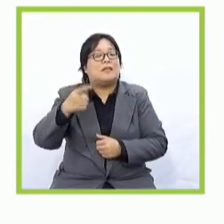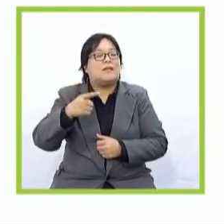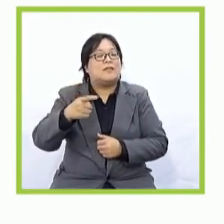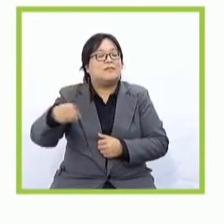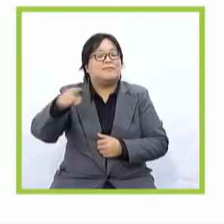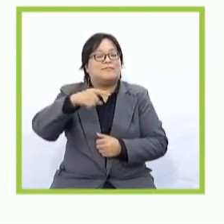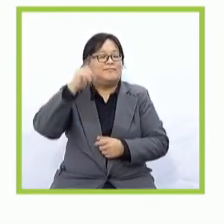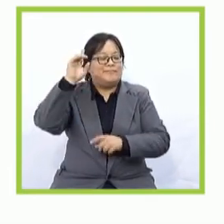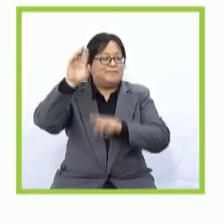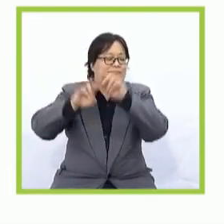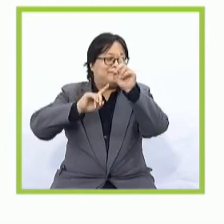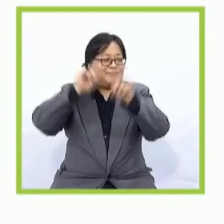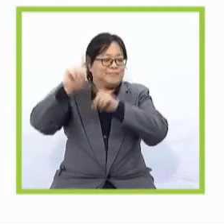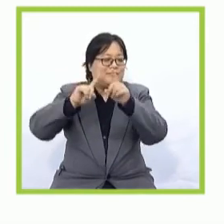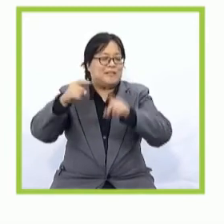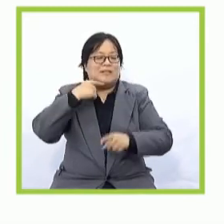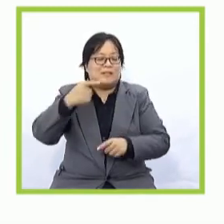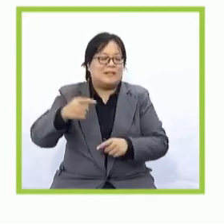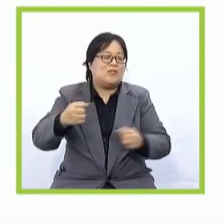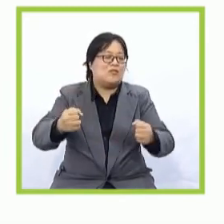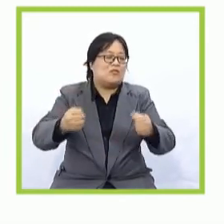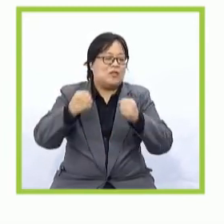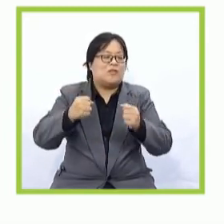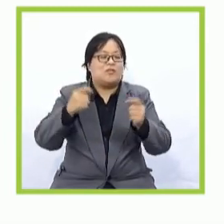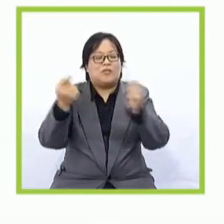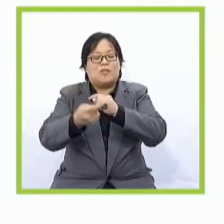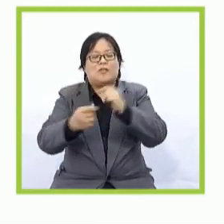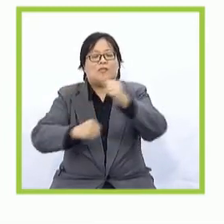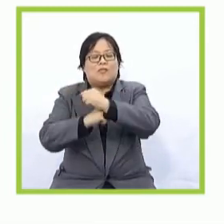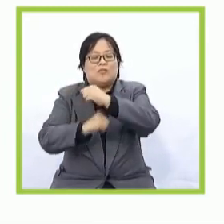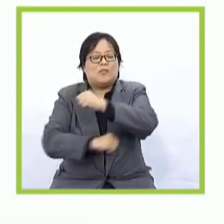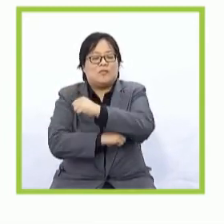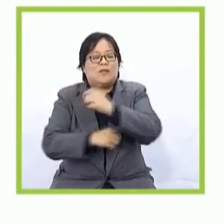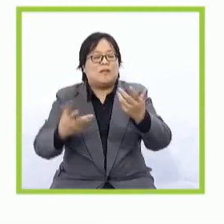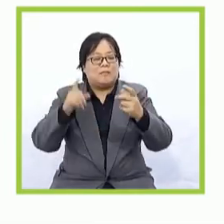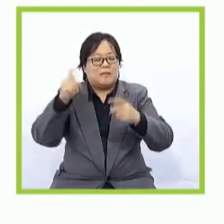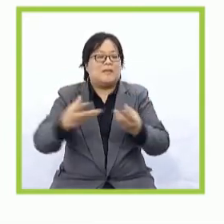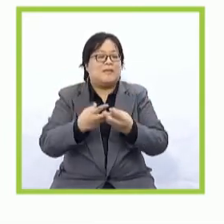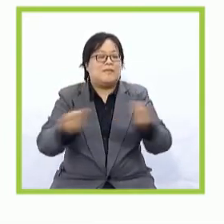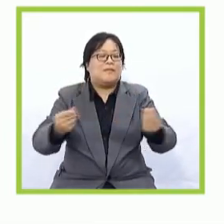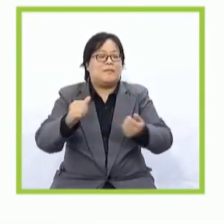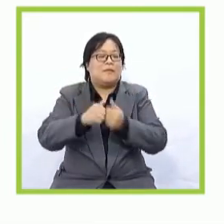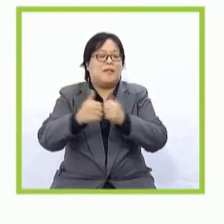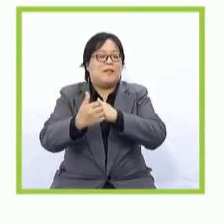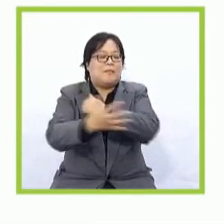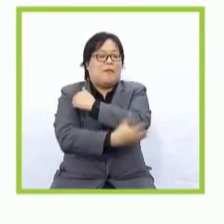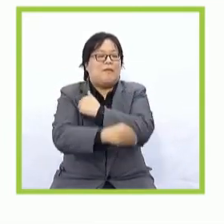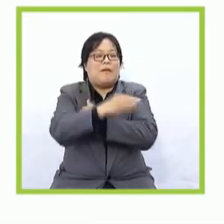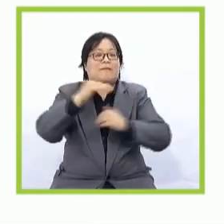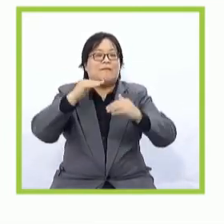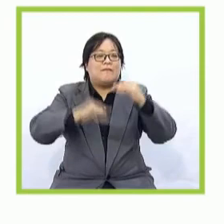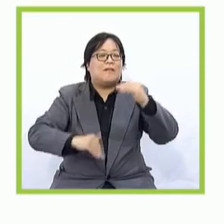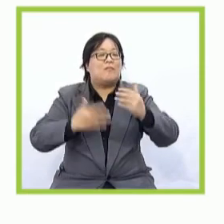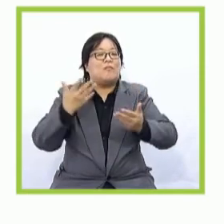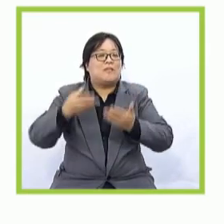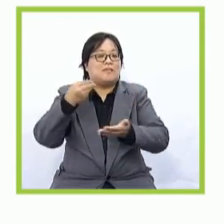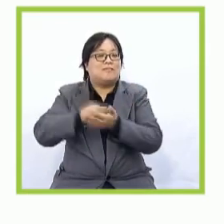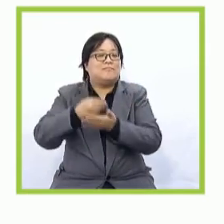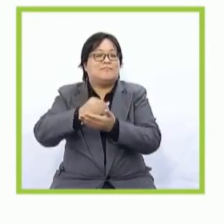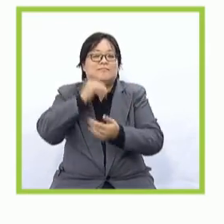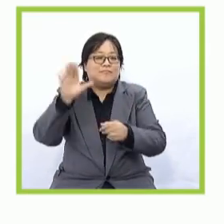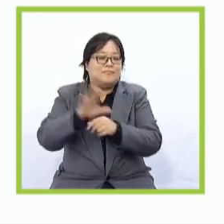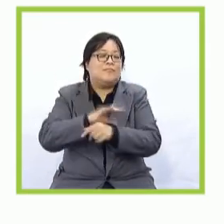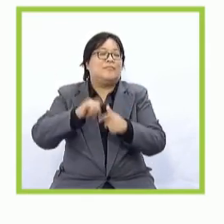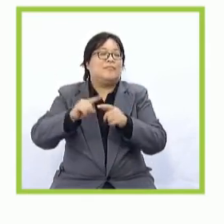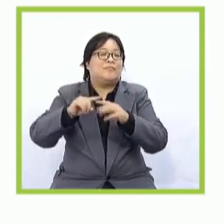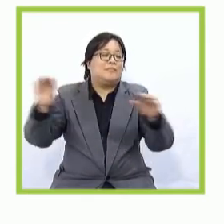given to why strengthening or changing structures to tackle poverty and inequality is the lack of finance or subsidies,